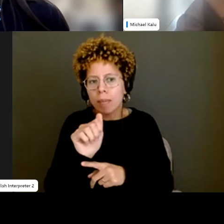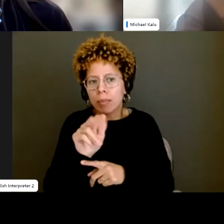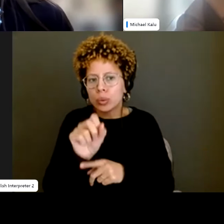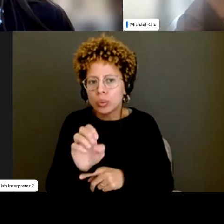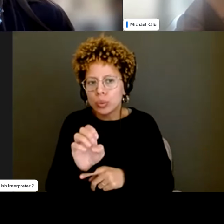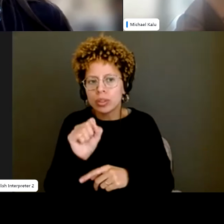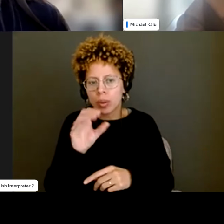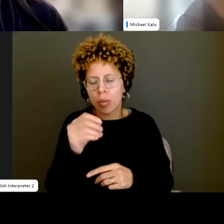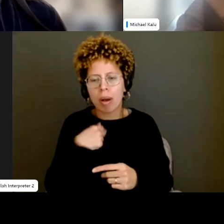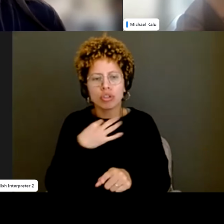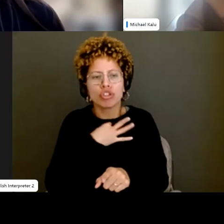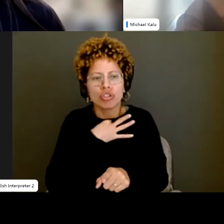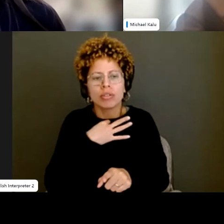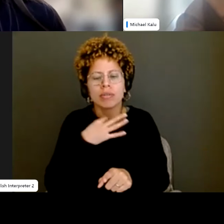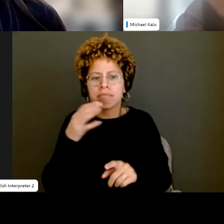insights.